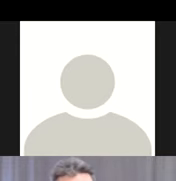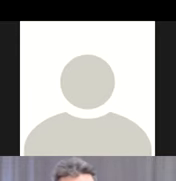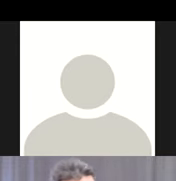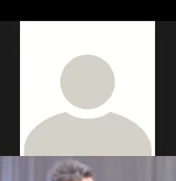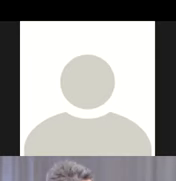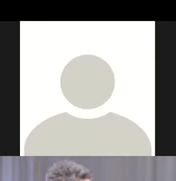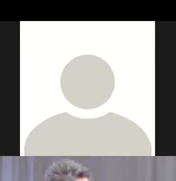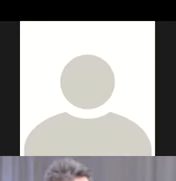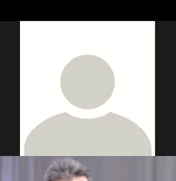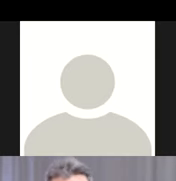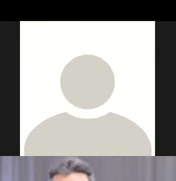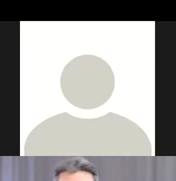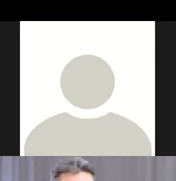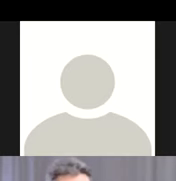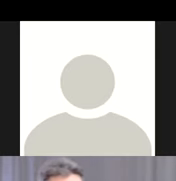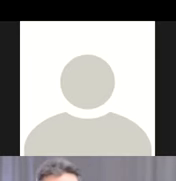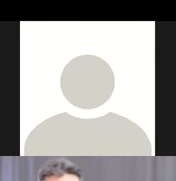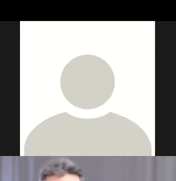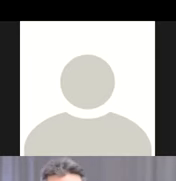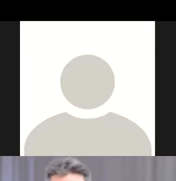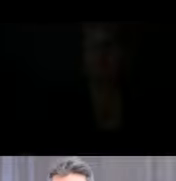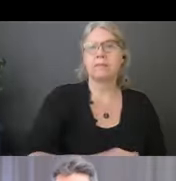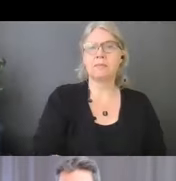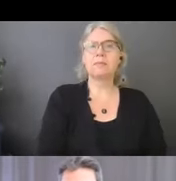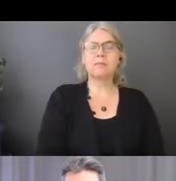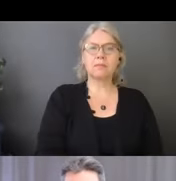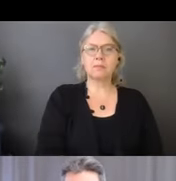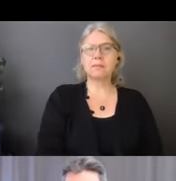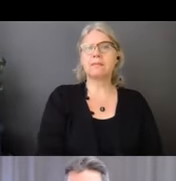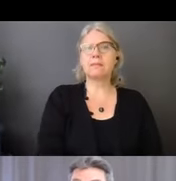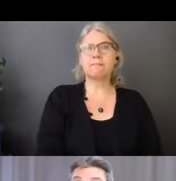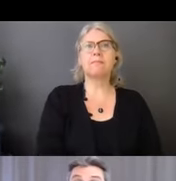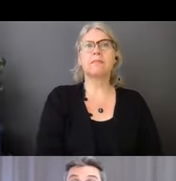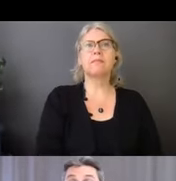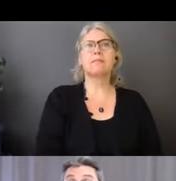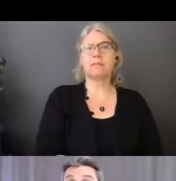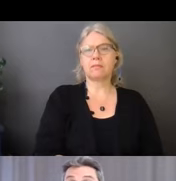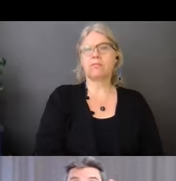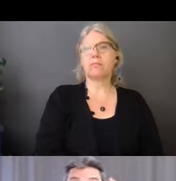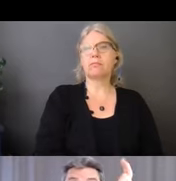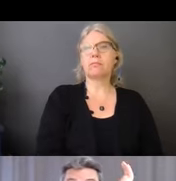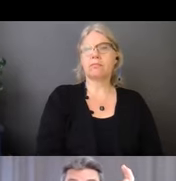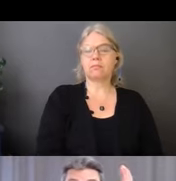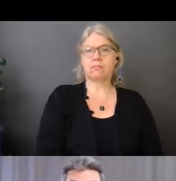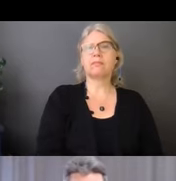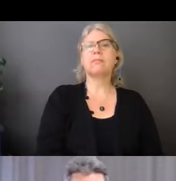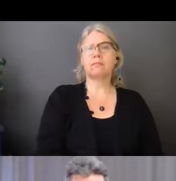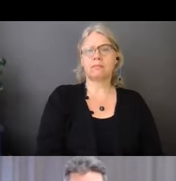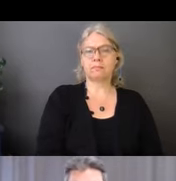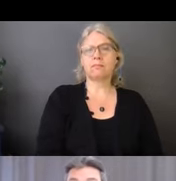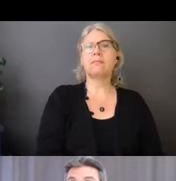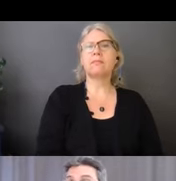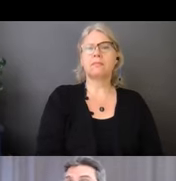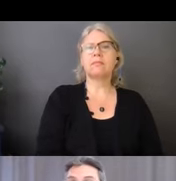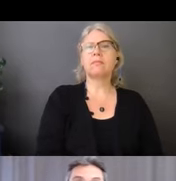-19 as our infectious agent. So I'm on the top of the screen in the first dot, and that's infectious agent COVID-19.